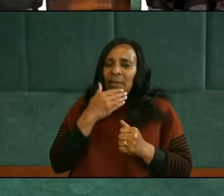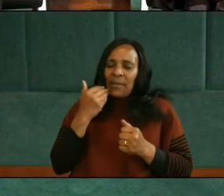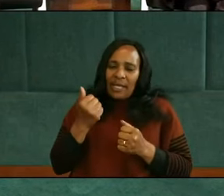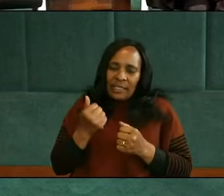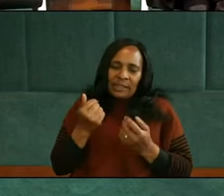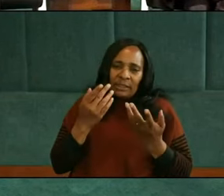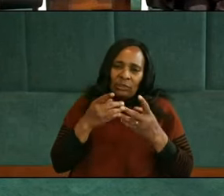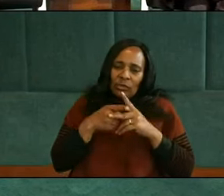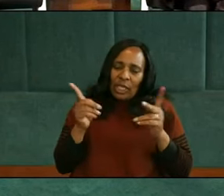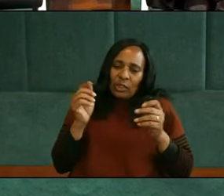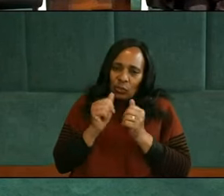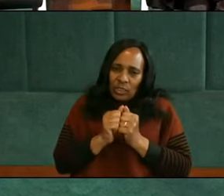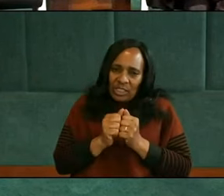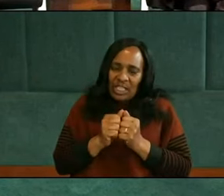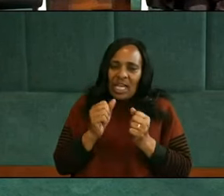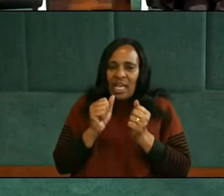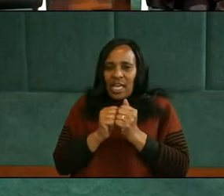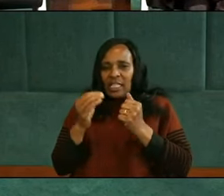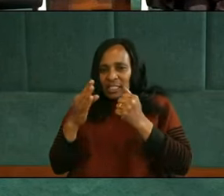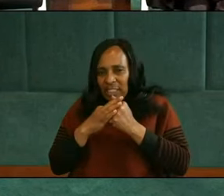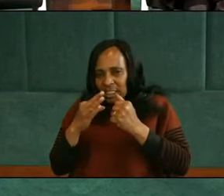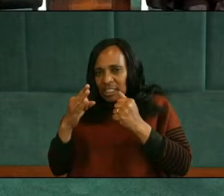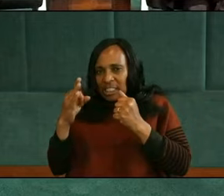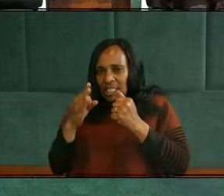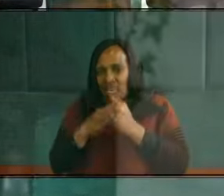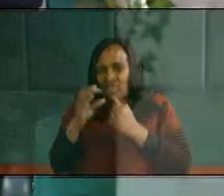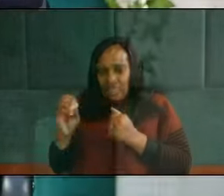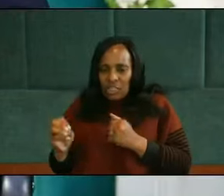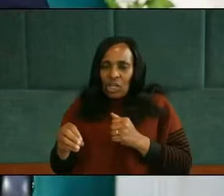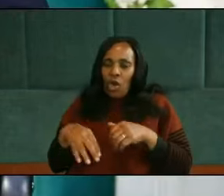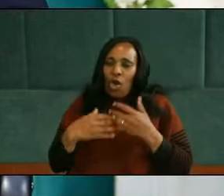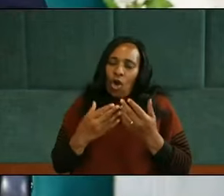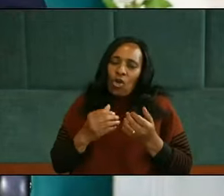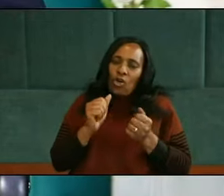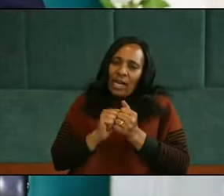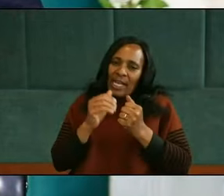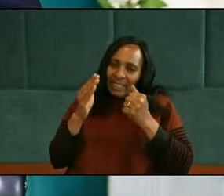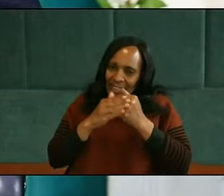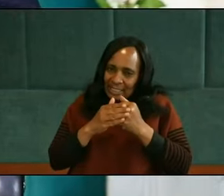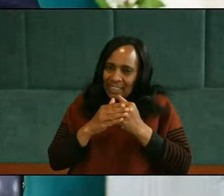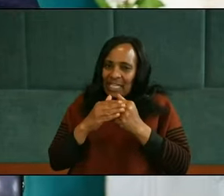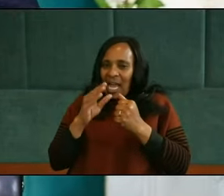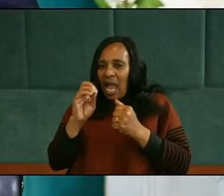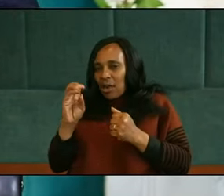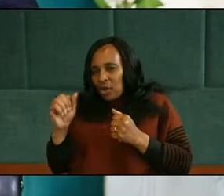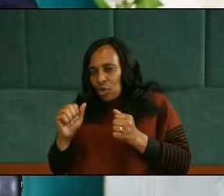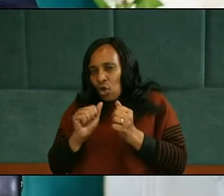to start with? Is it the 1880, the 1900, or 1910?